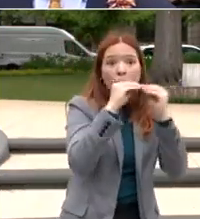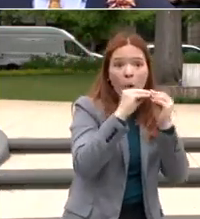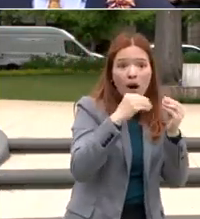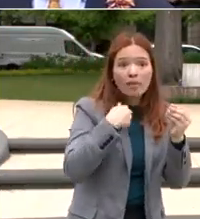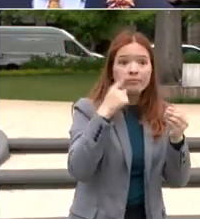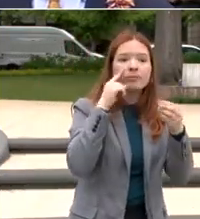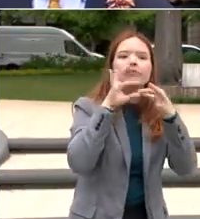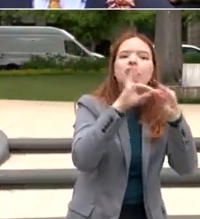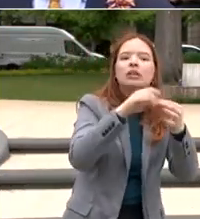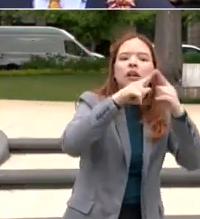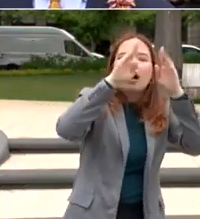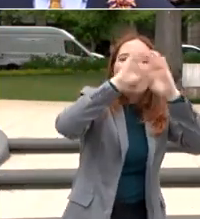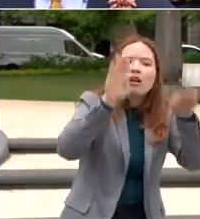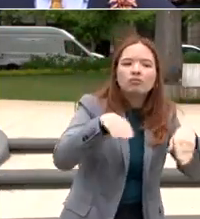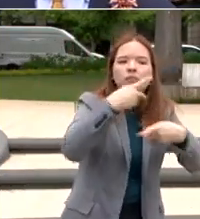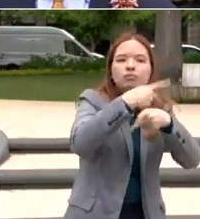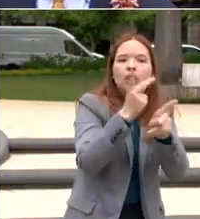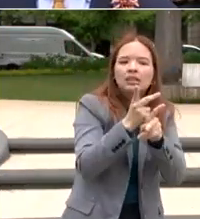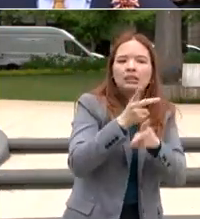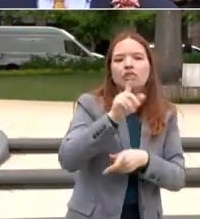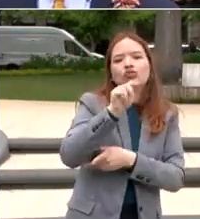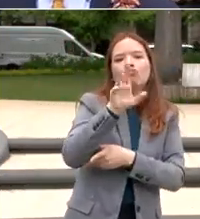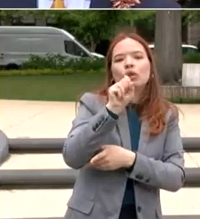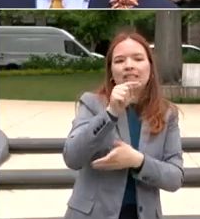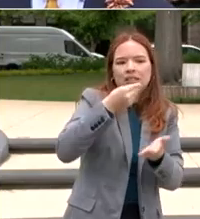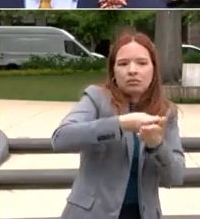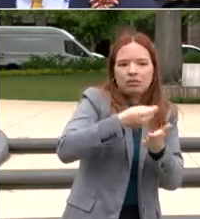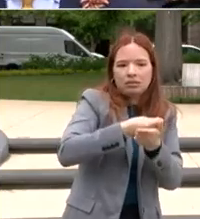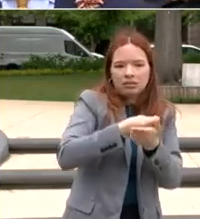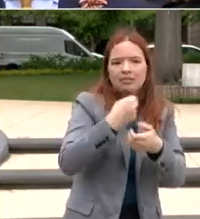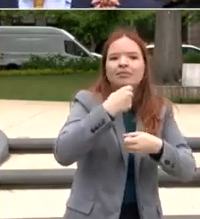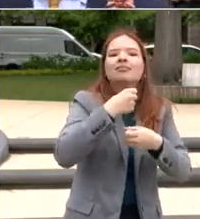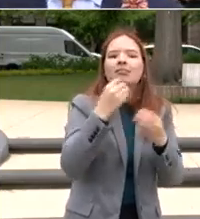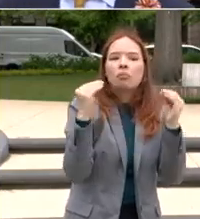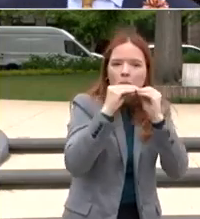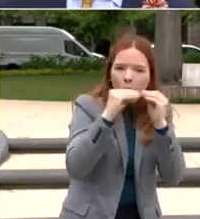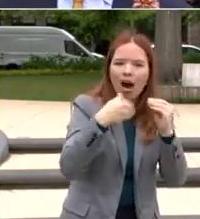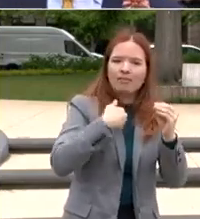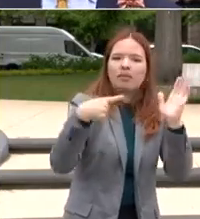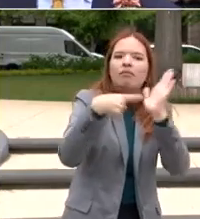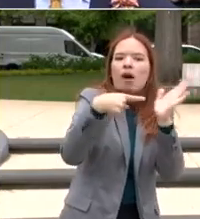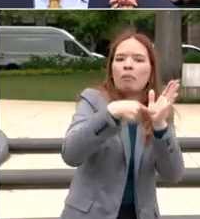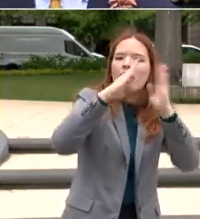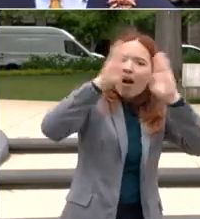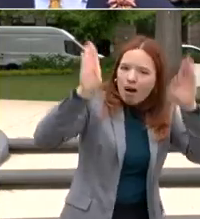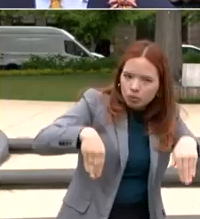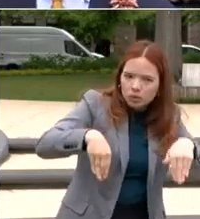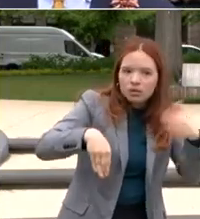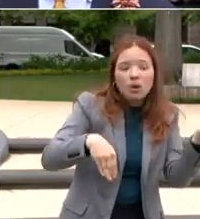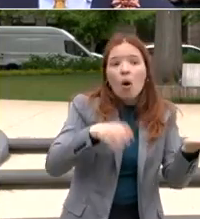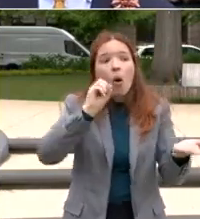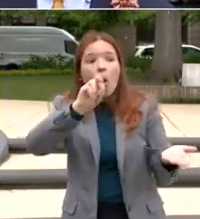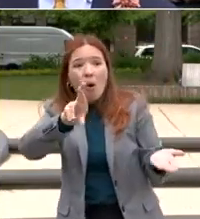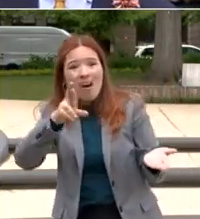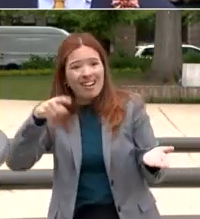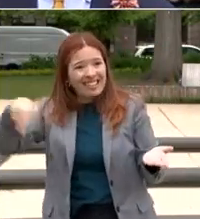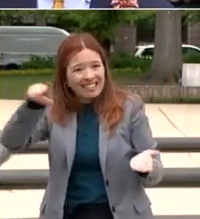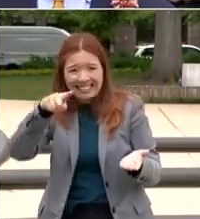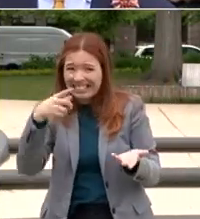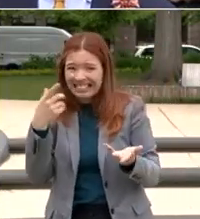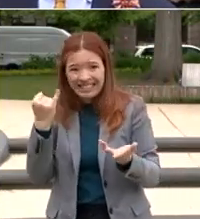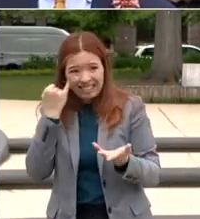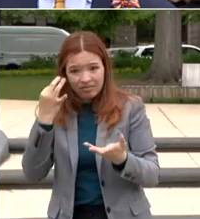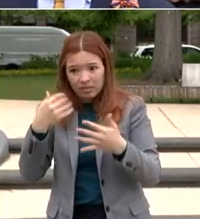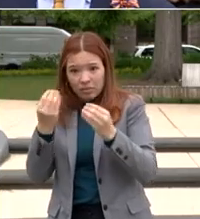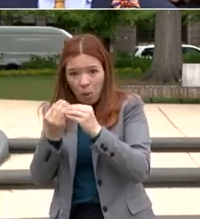trust fund to create more affordable housing units. It means whether we're able to supersize our summer